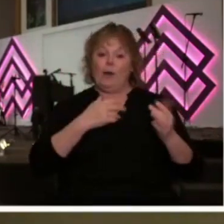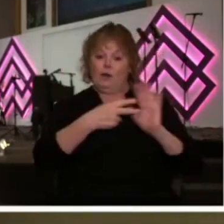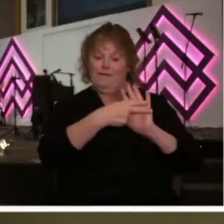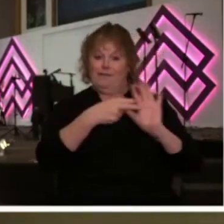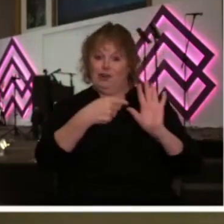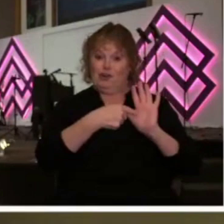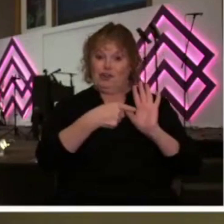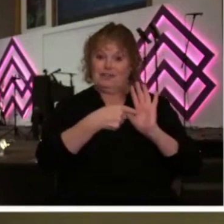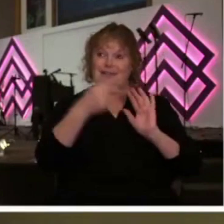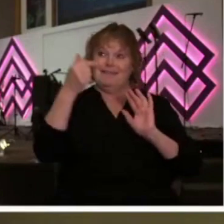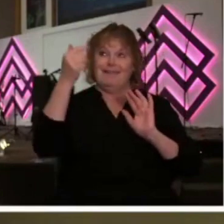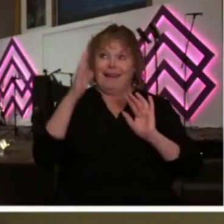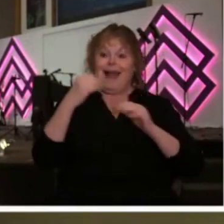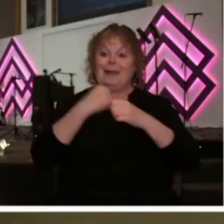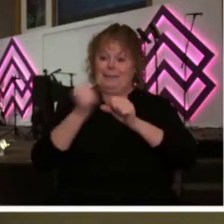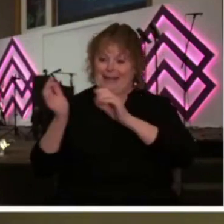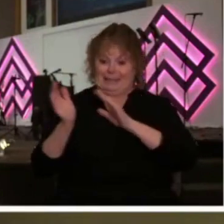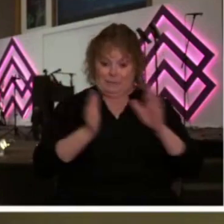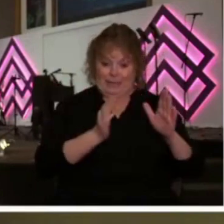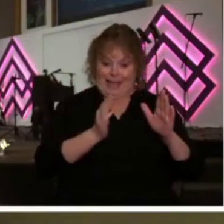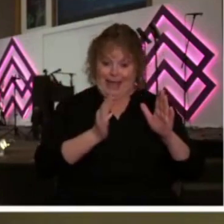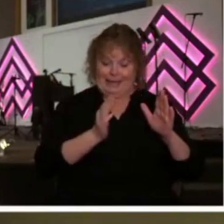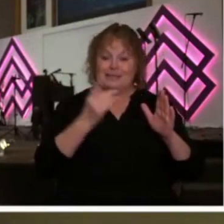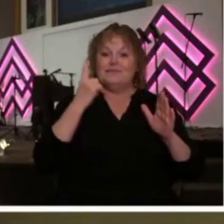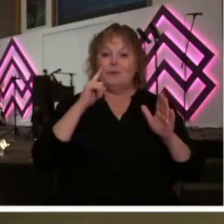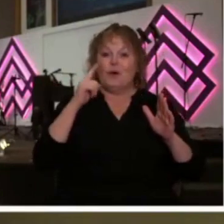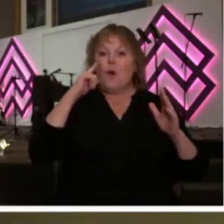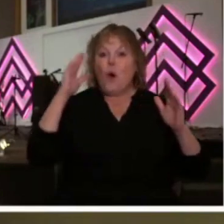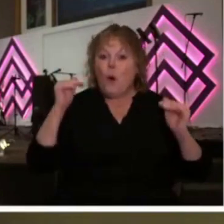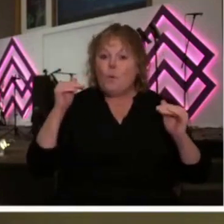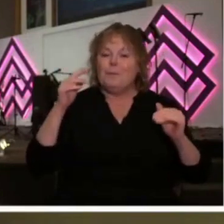God makes plans to give us a hope and a glorious future,